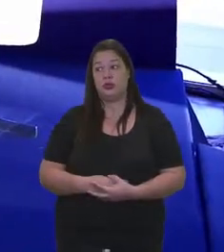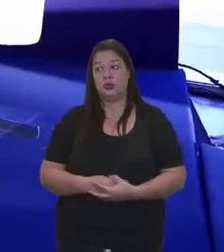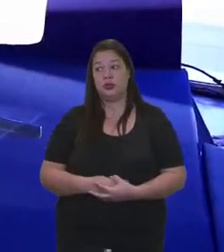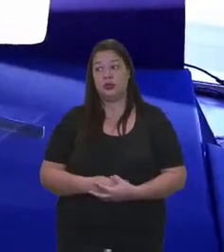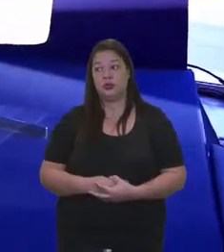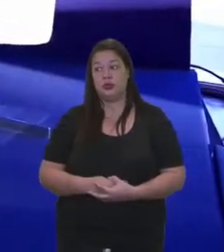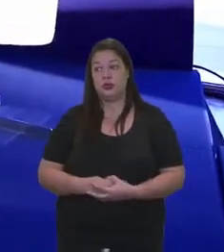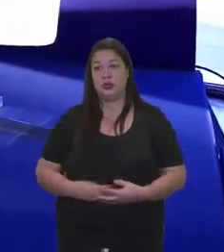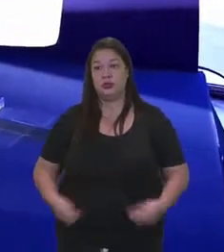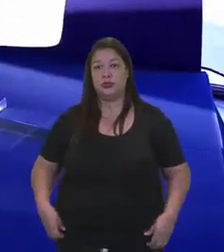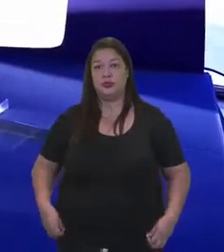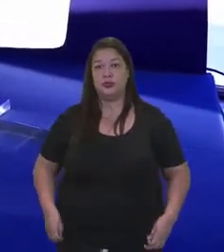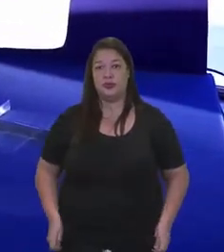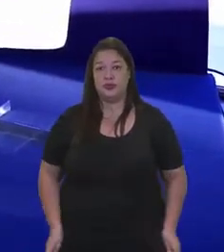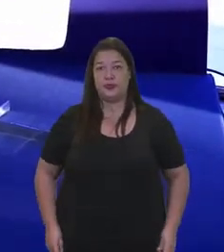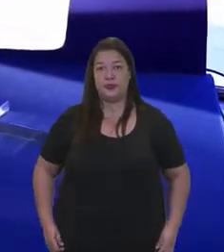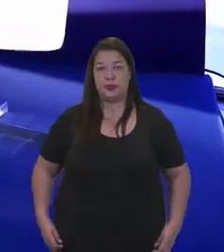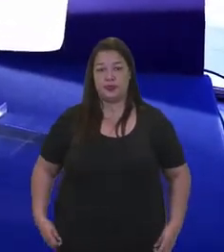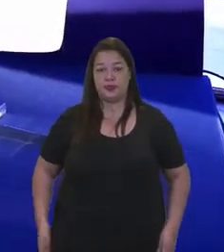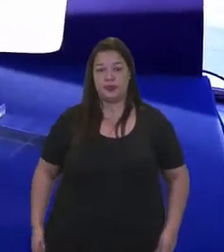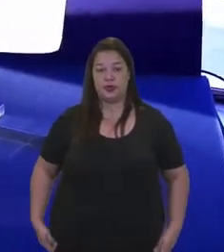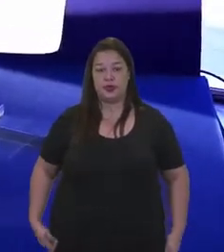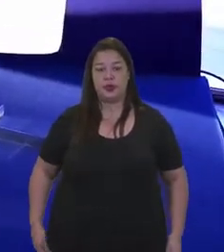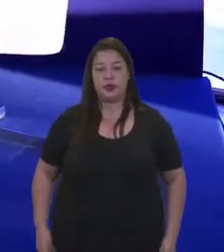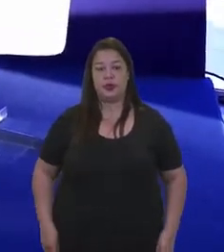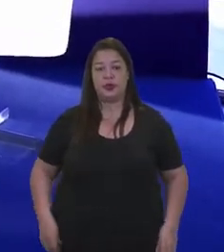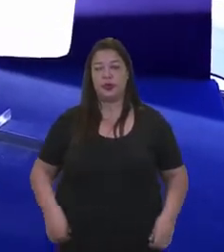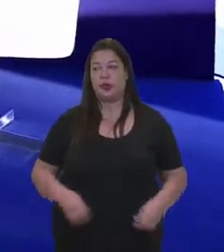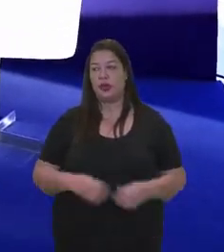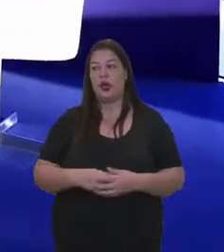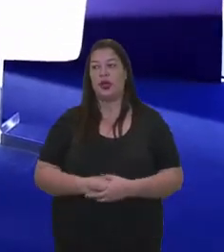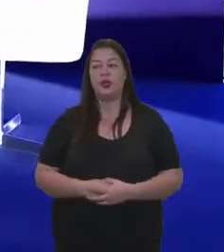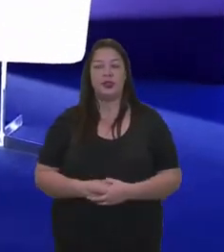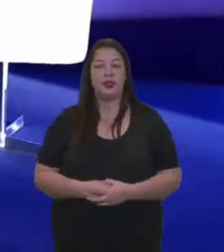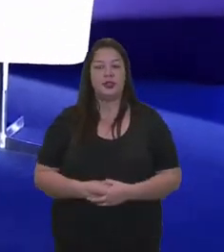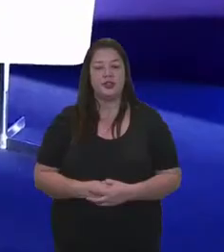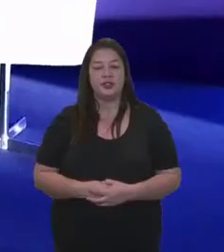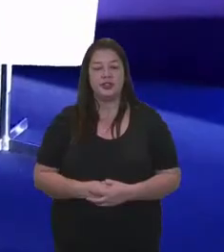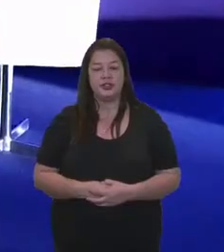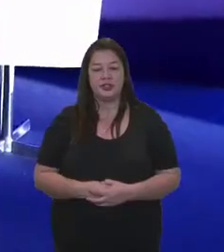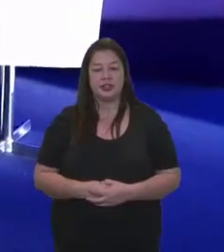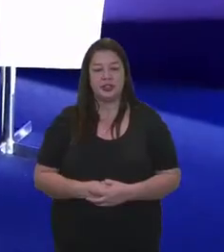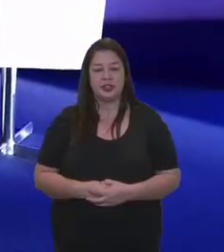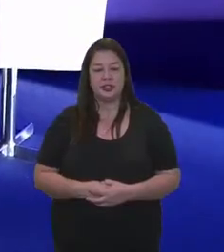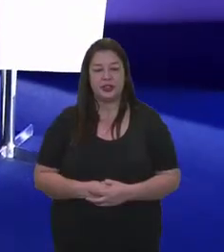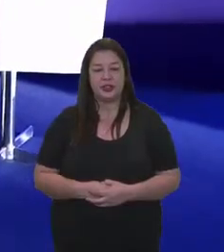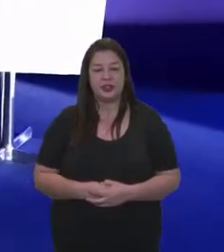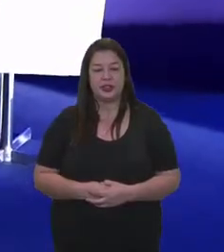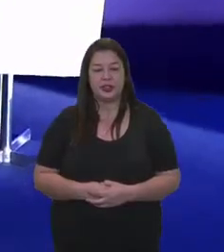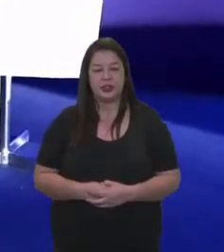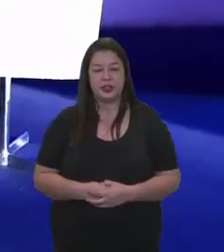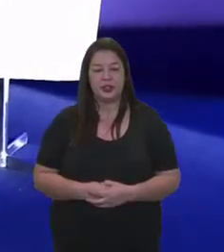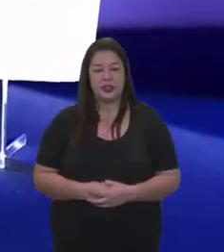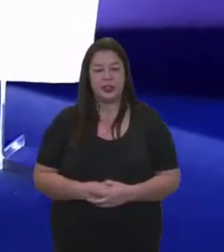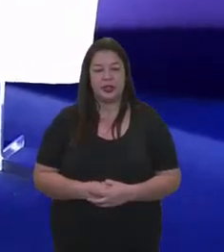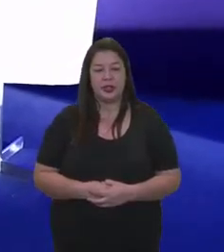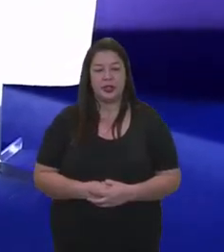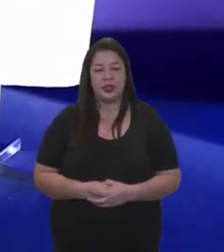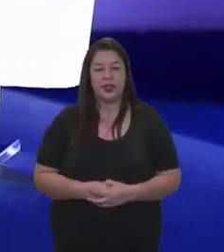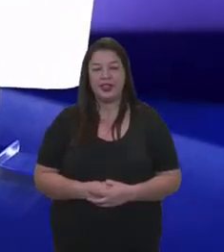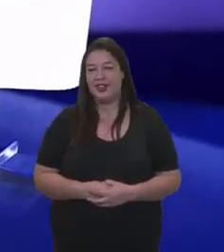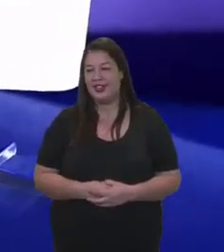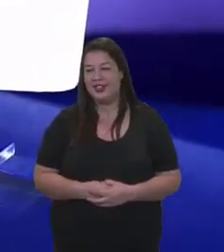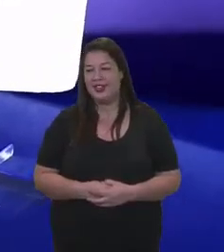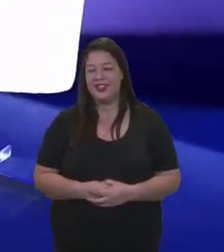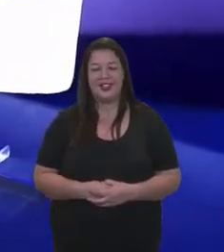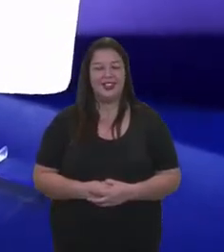I agree. Okay, we agreed beforehand. We had agreed on this before. I was not supposed to say that. Walk